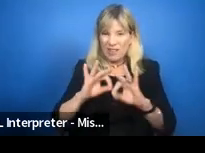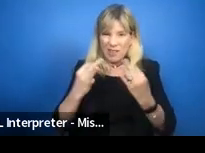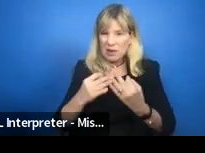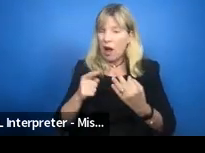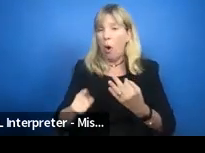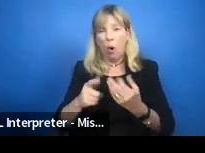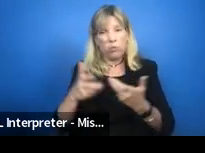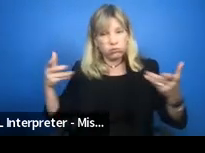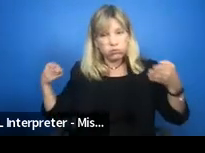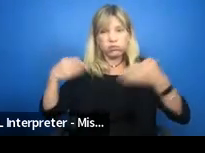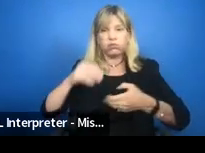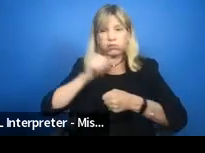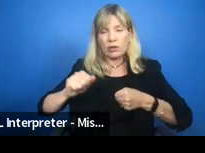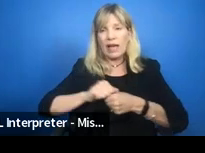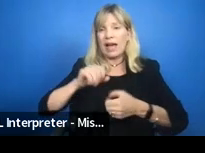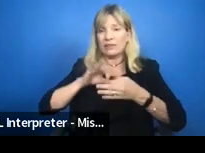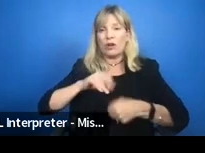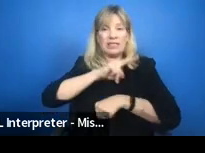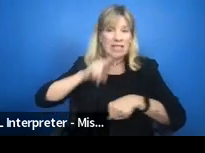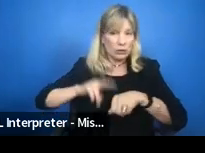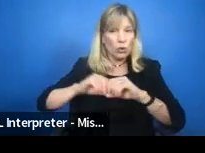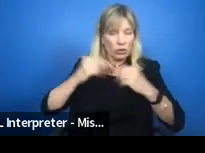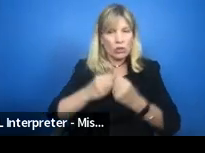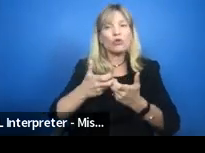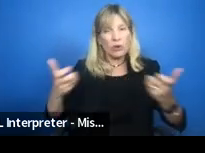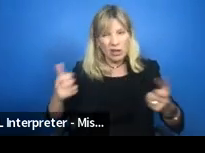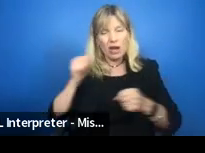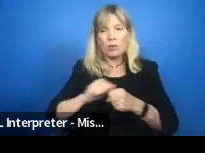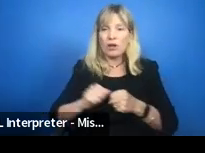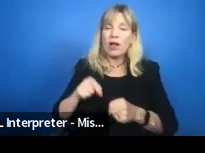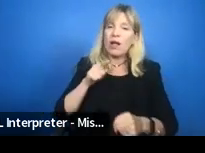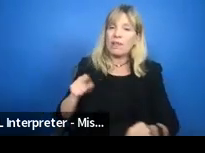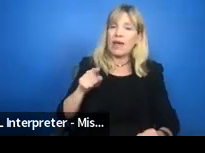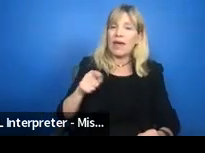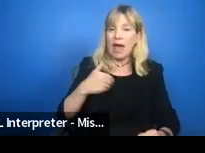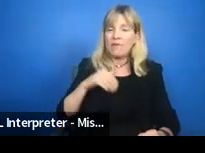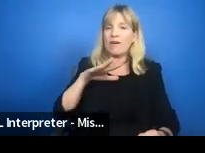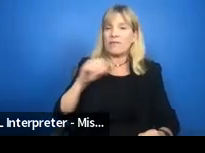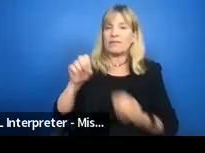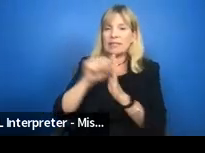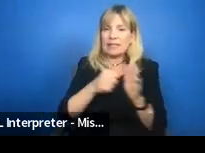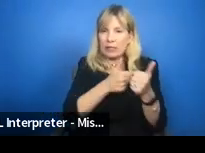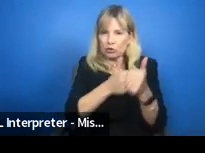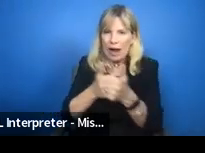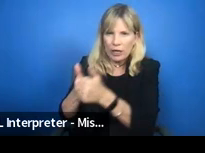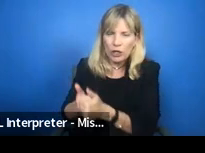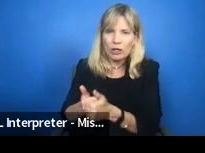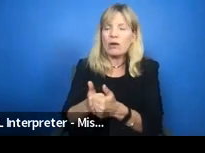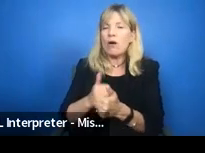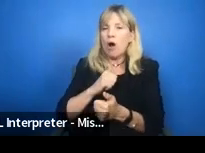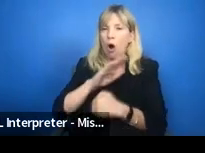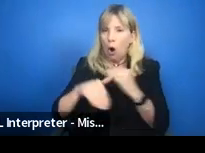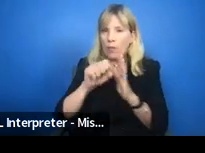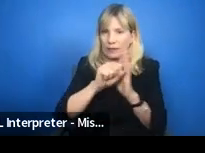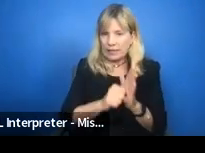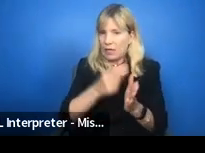on this issue in terms of national organizations. Their 50-state tracker comes with all the documents that each state has put